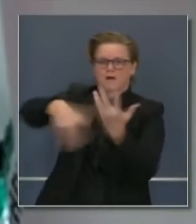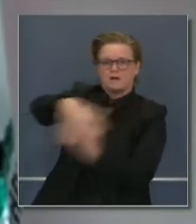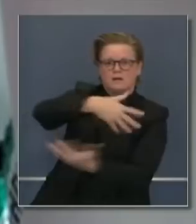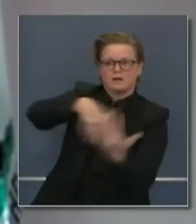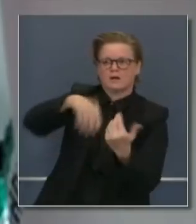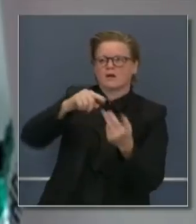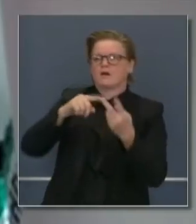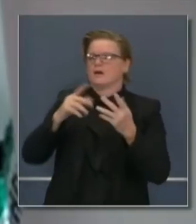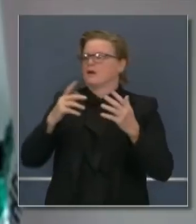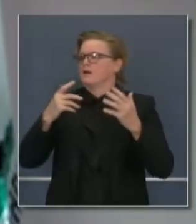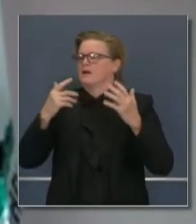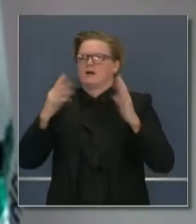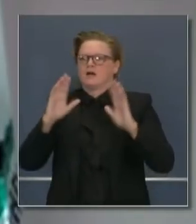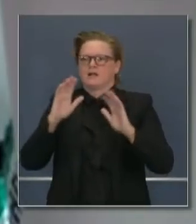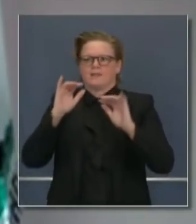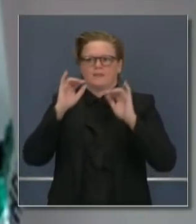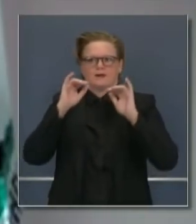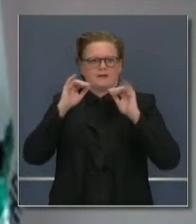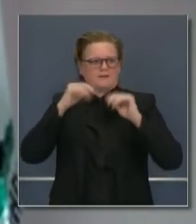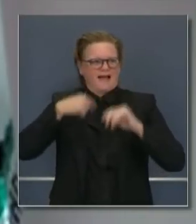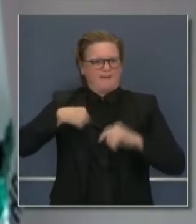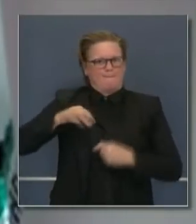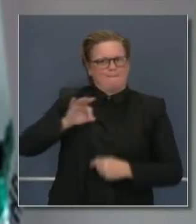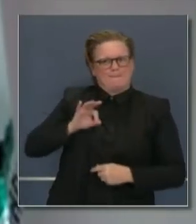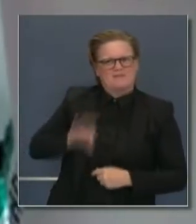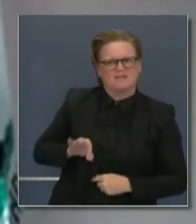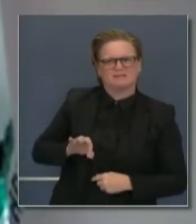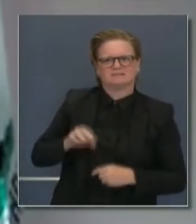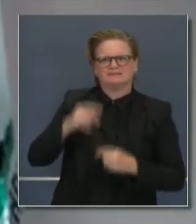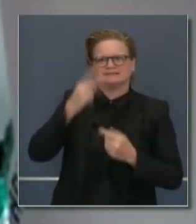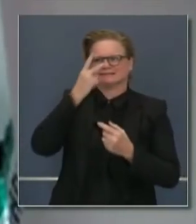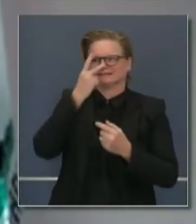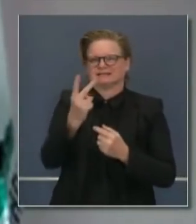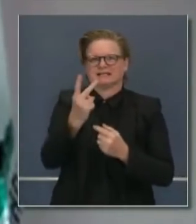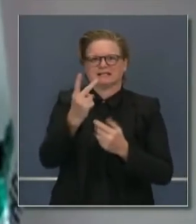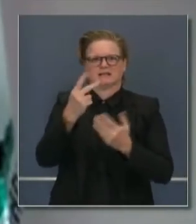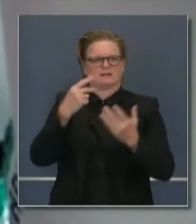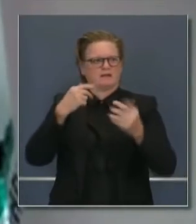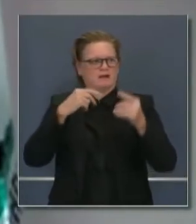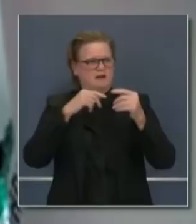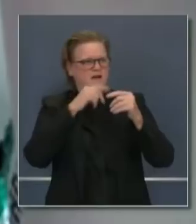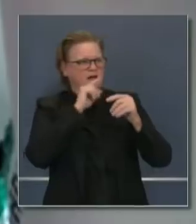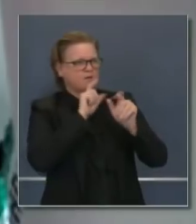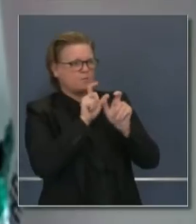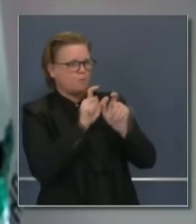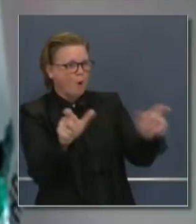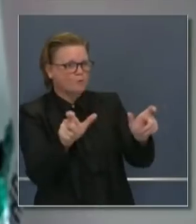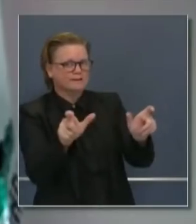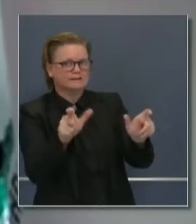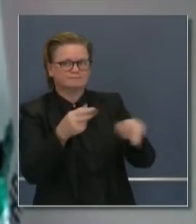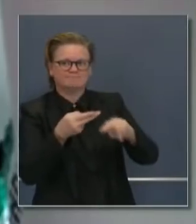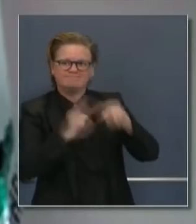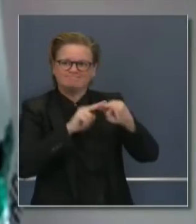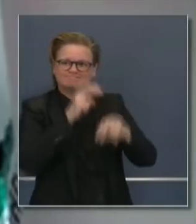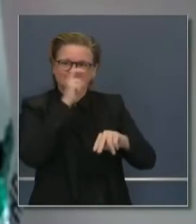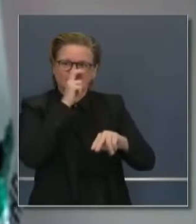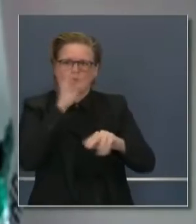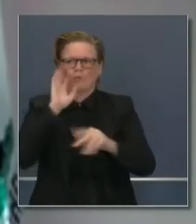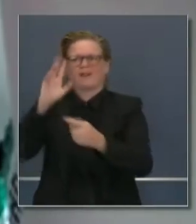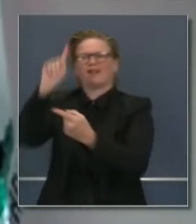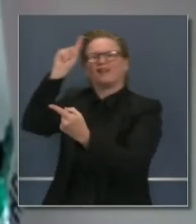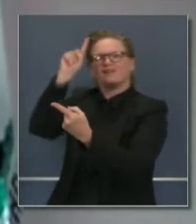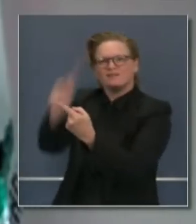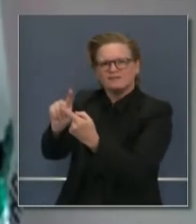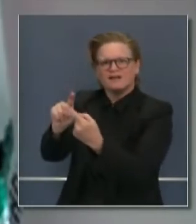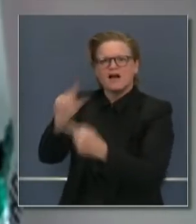can get the gains that we need to bend this curve, move out some of those distressed moments in our hospitals, and as the